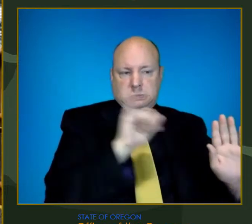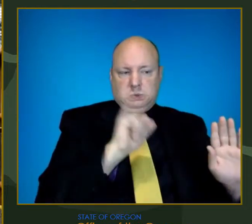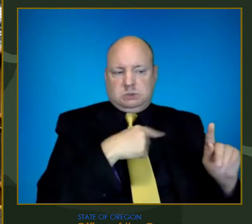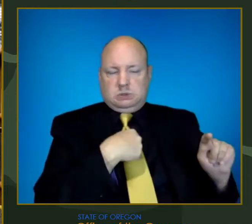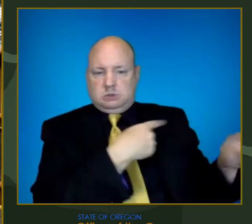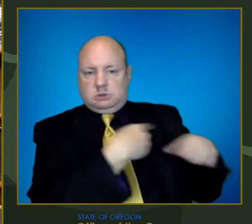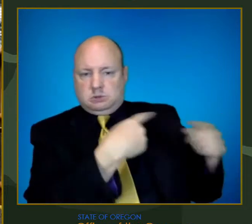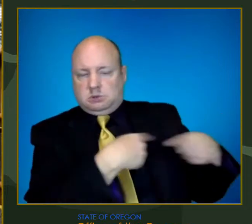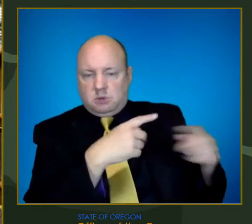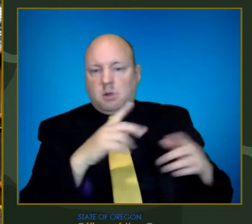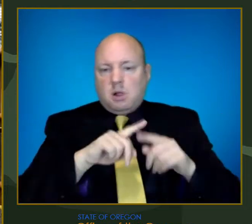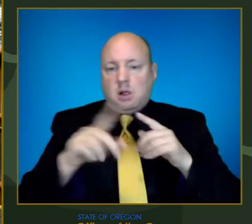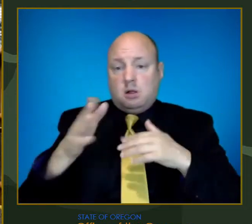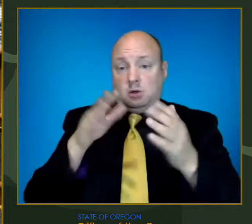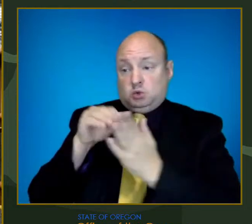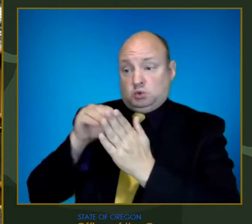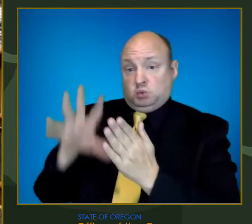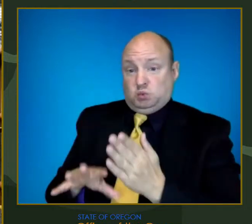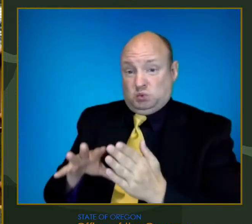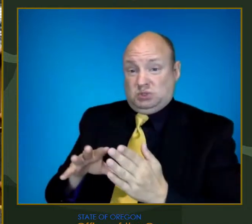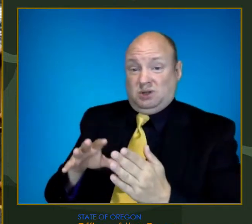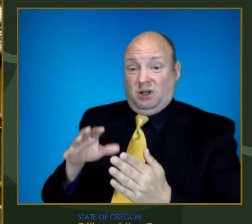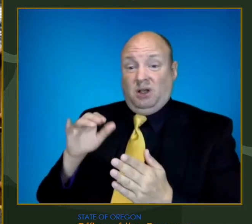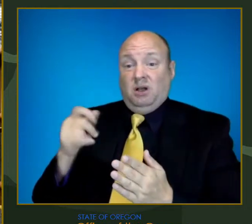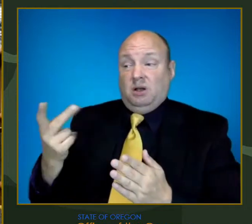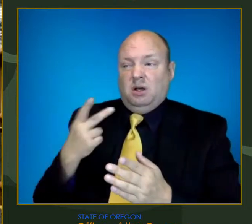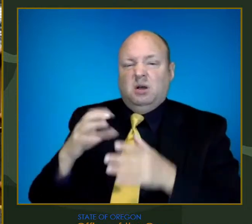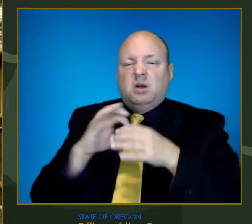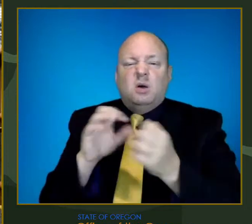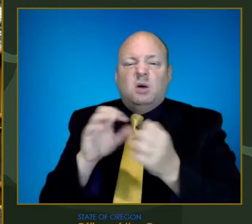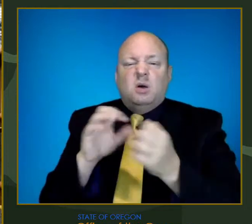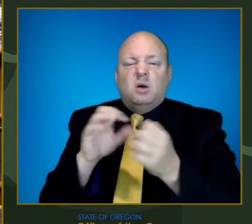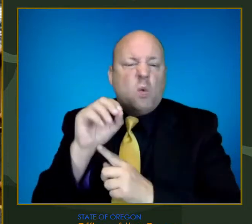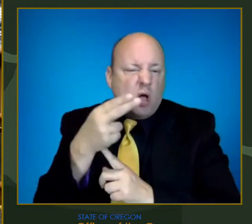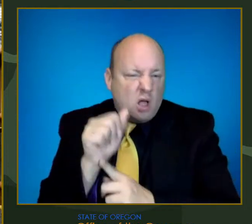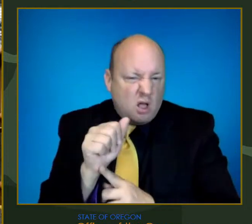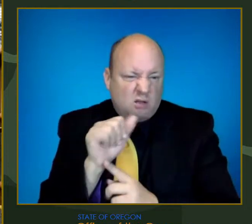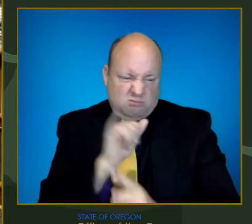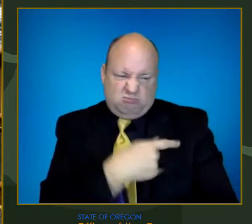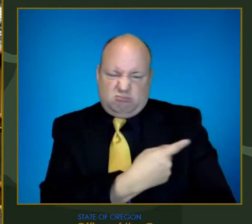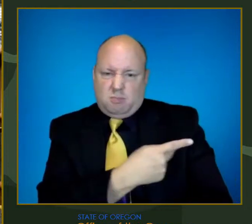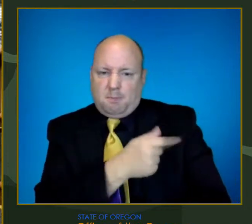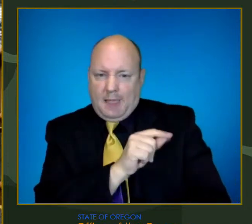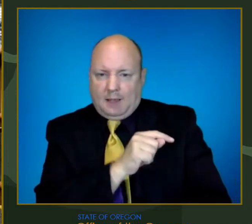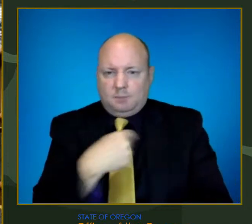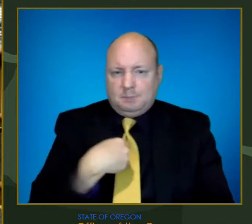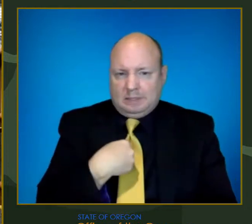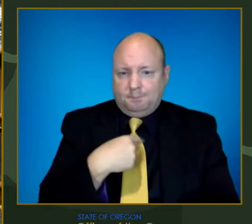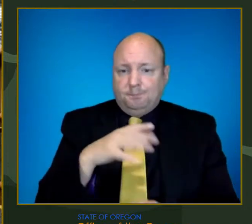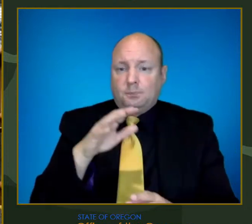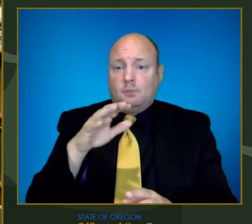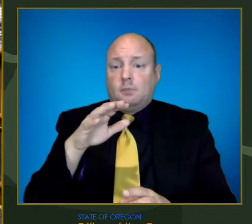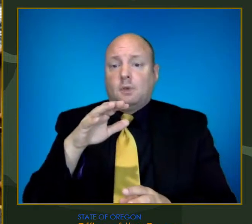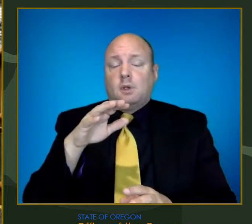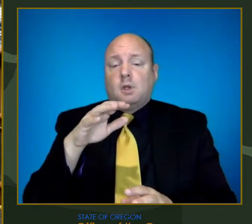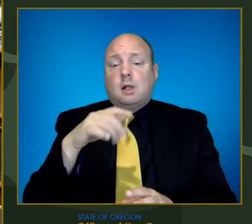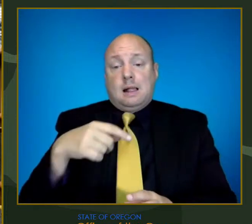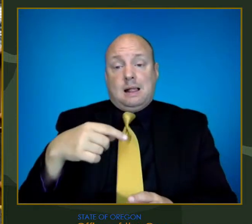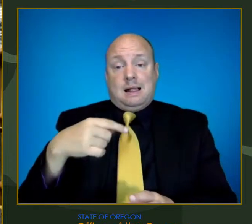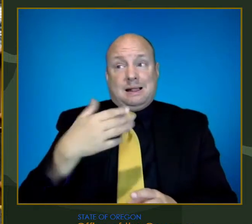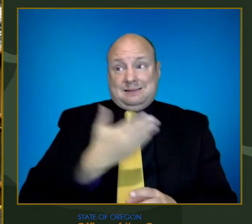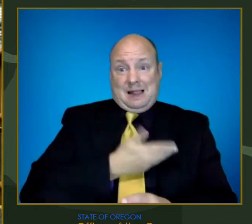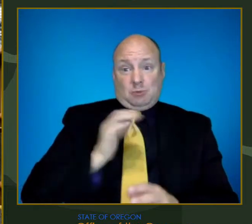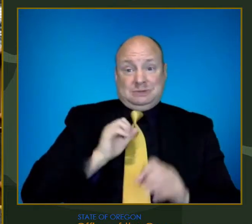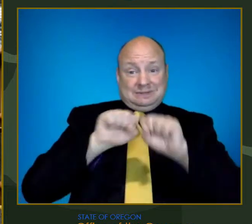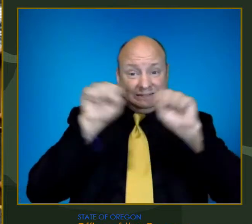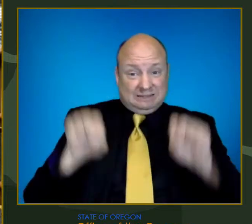Health Authority. But what I start with, Eder, is that we're basing our system going forward into this